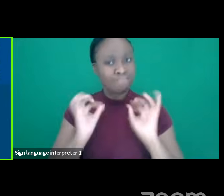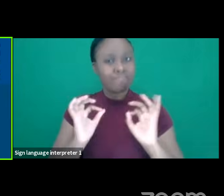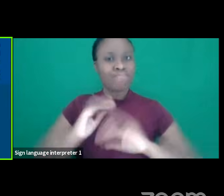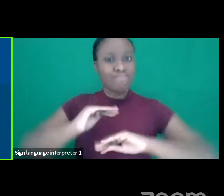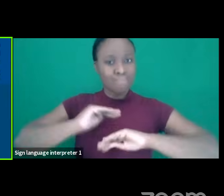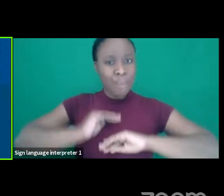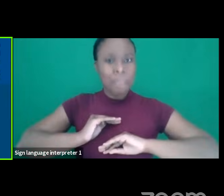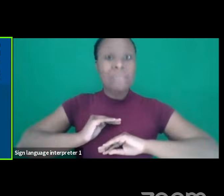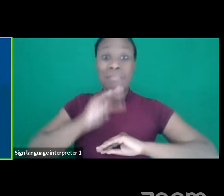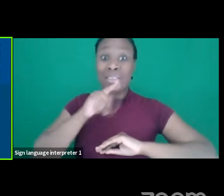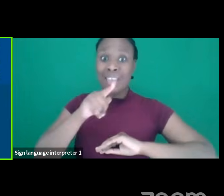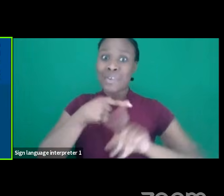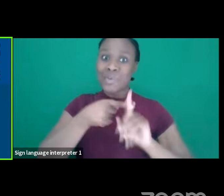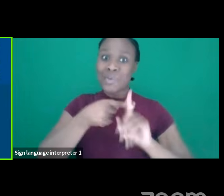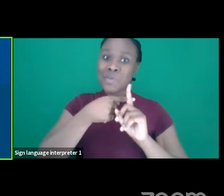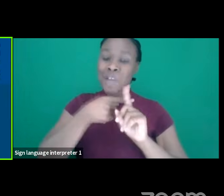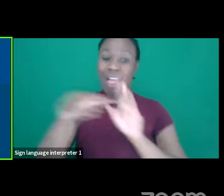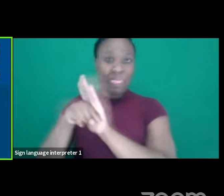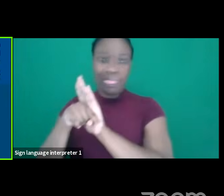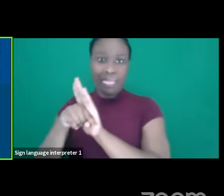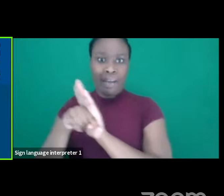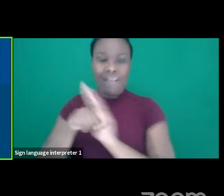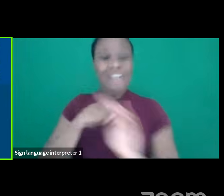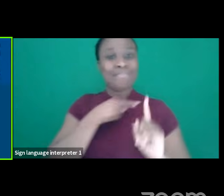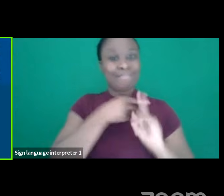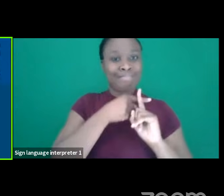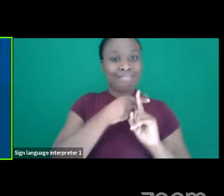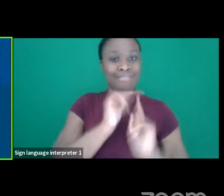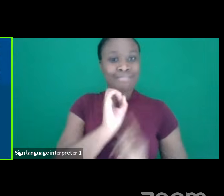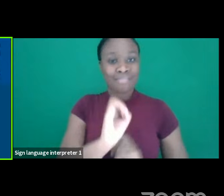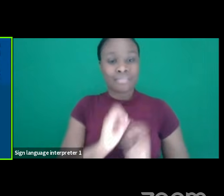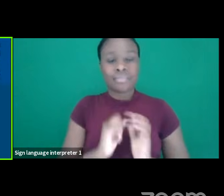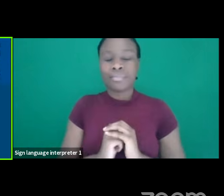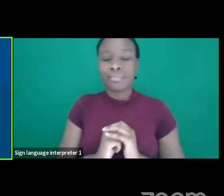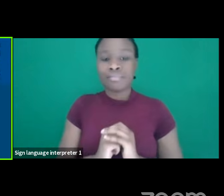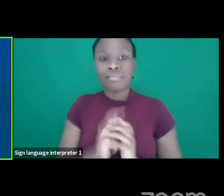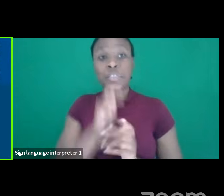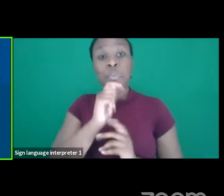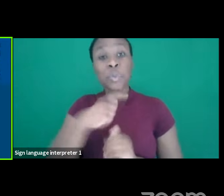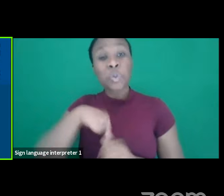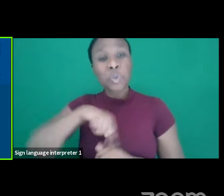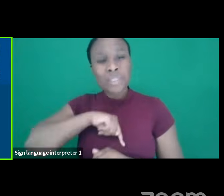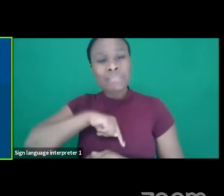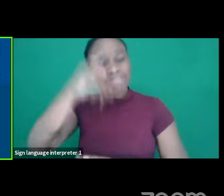development. Ideally, and our aspiration is to make sure that we get to a point where